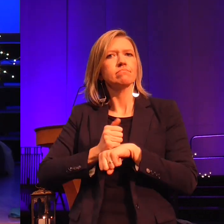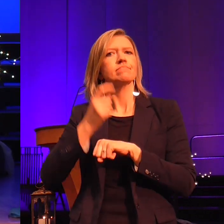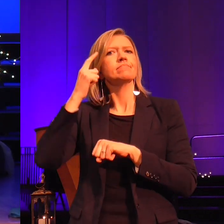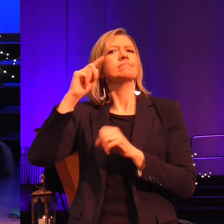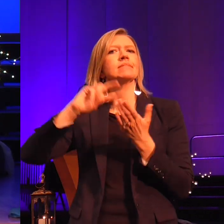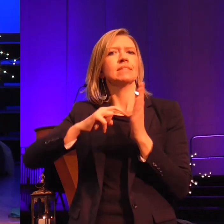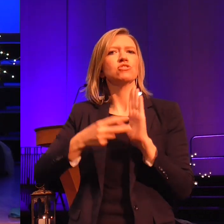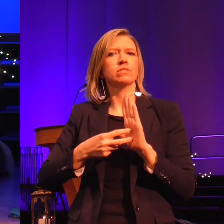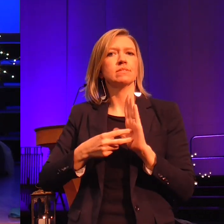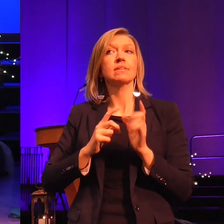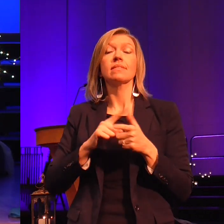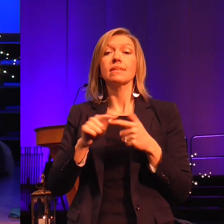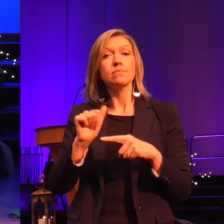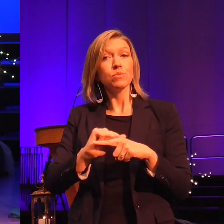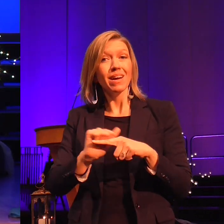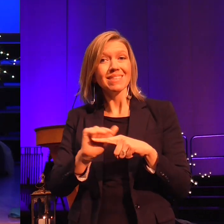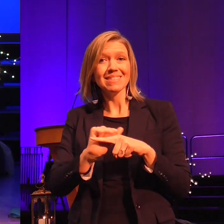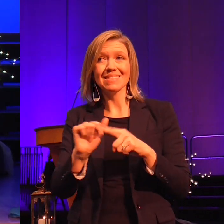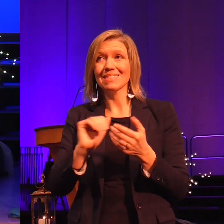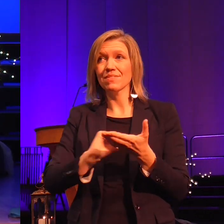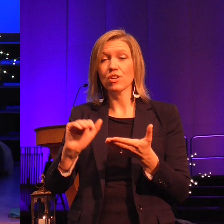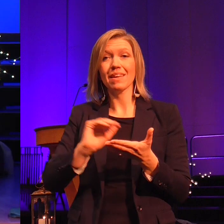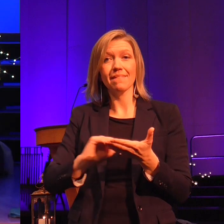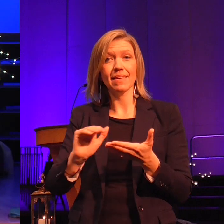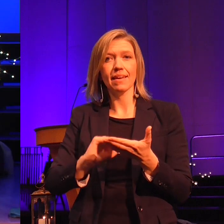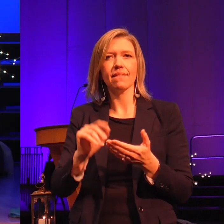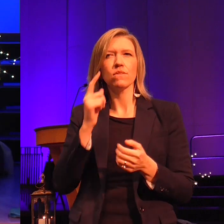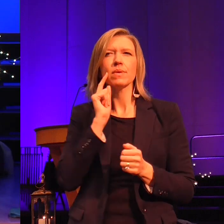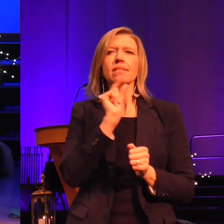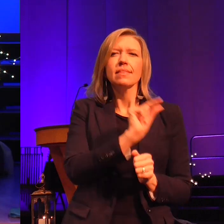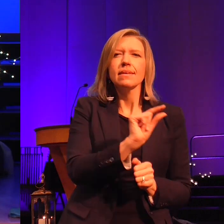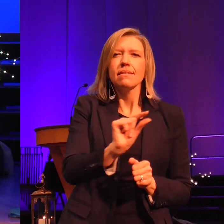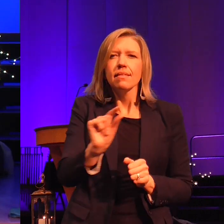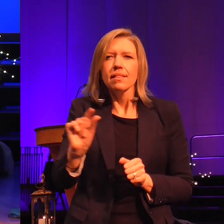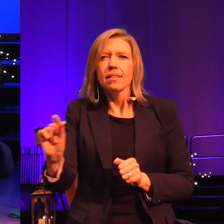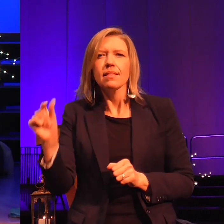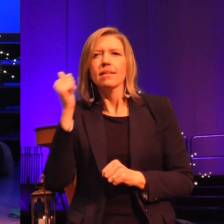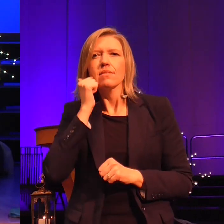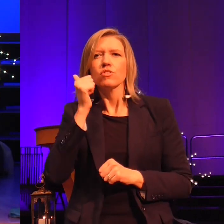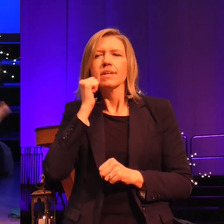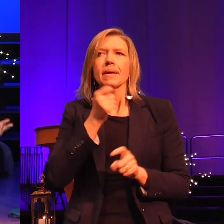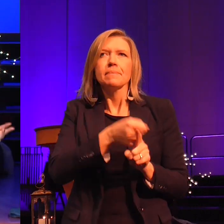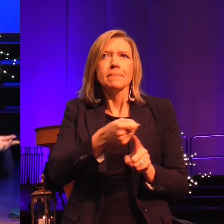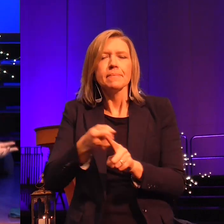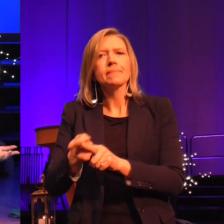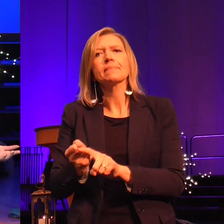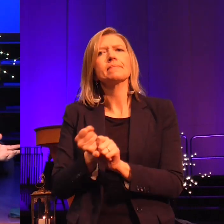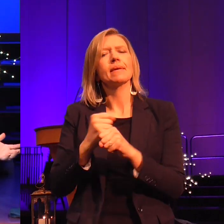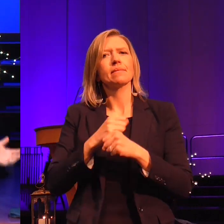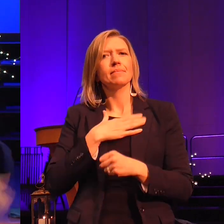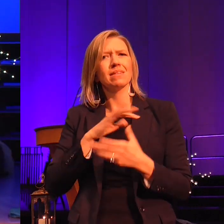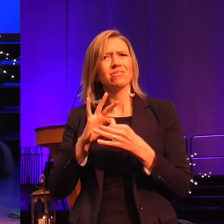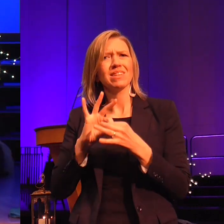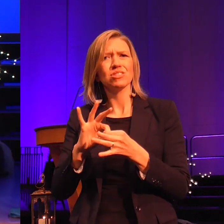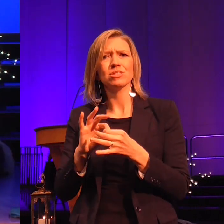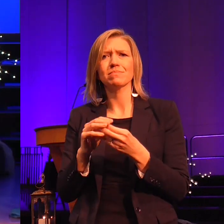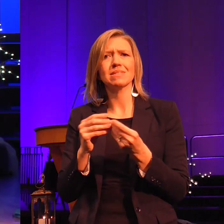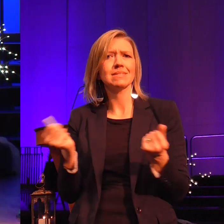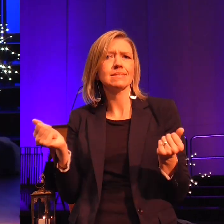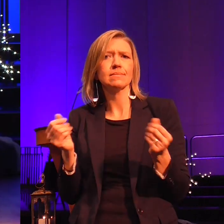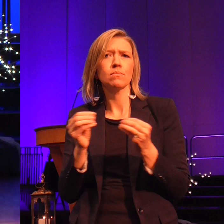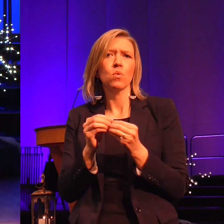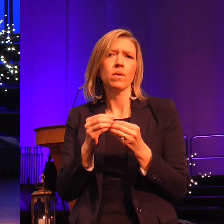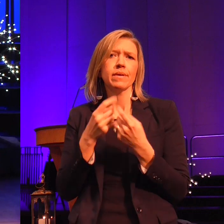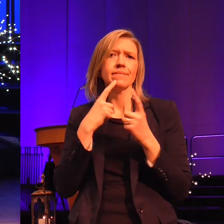to practice forgiving on those little things every day to make my relationships work better. First of